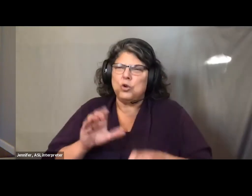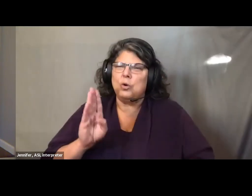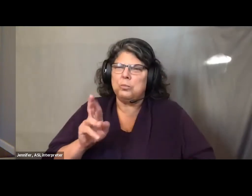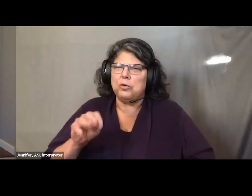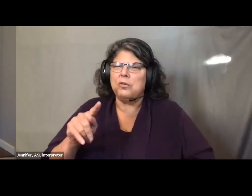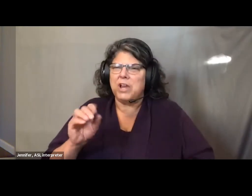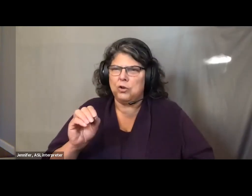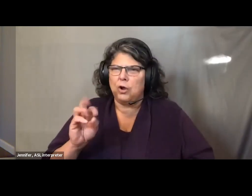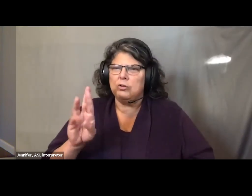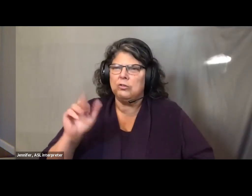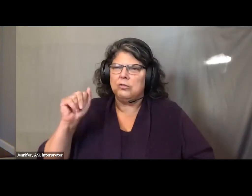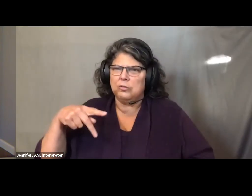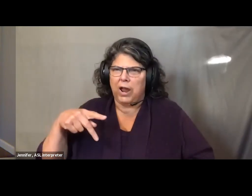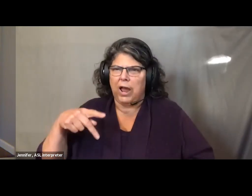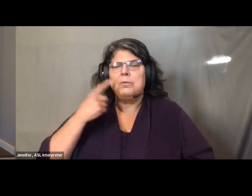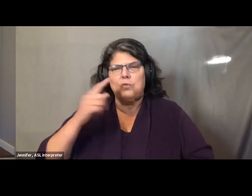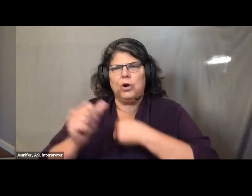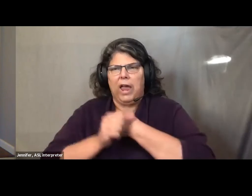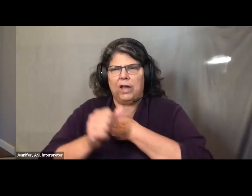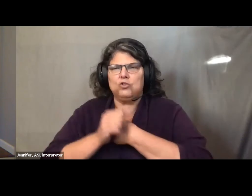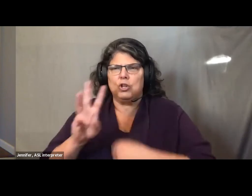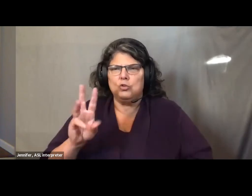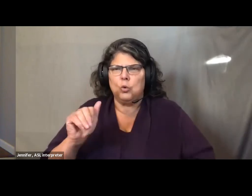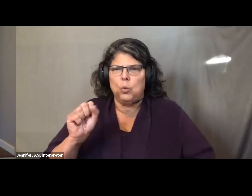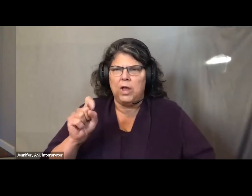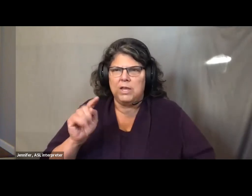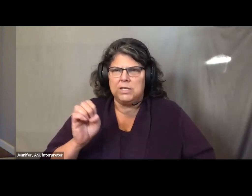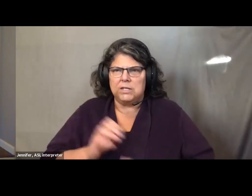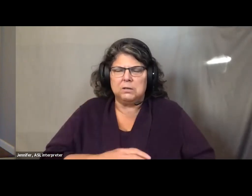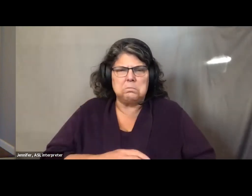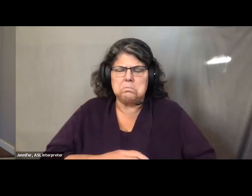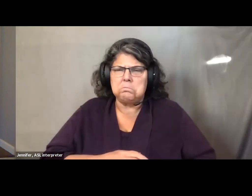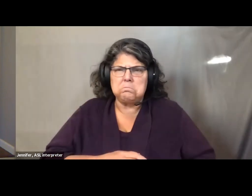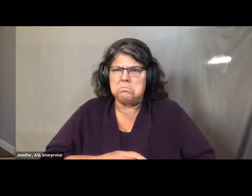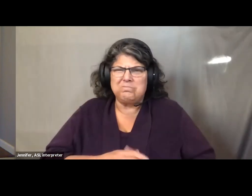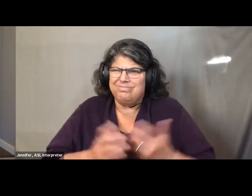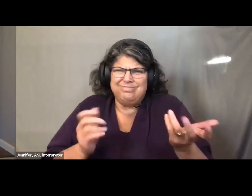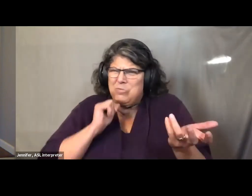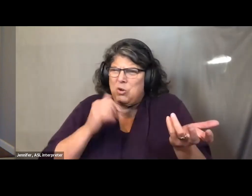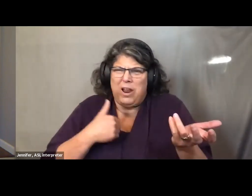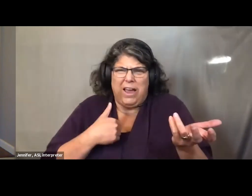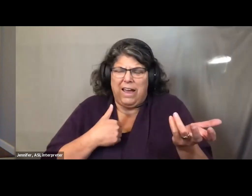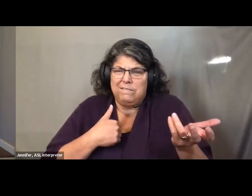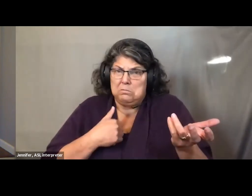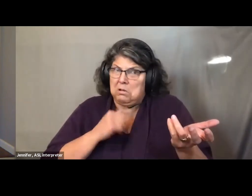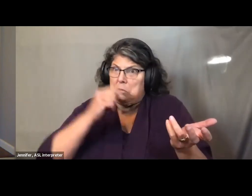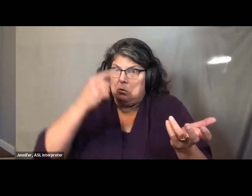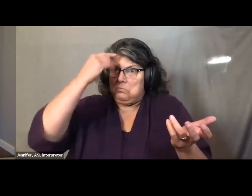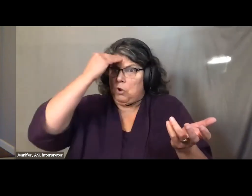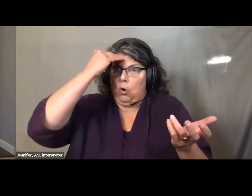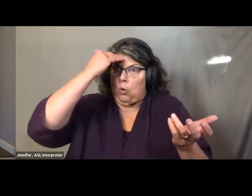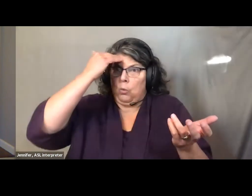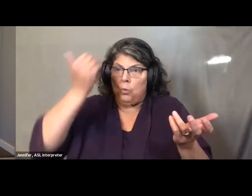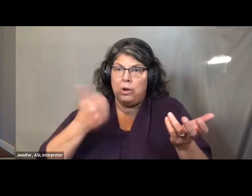load of hazardous waste. But no, there isn't really any, to my knowledge,